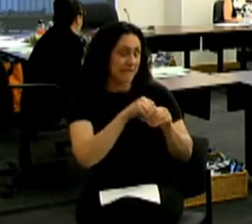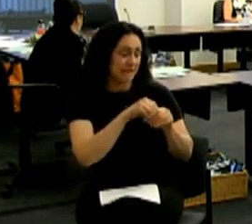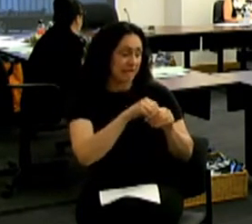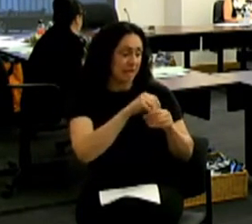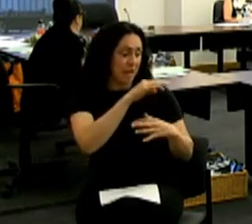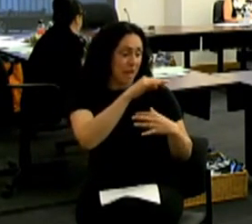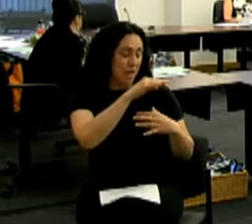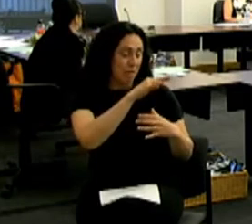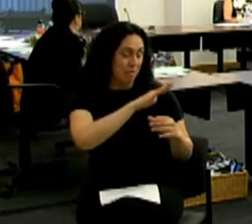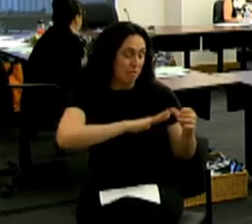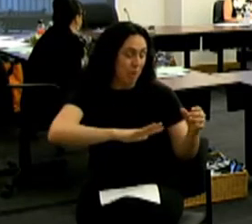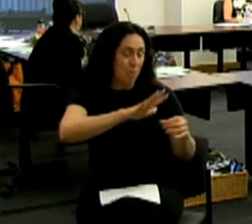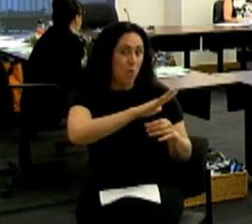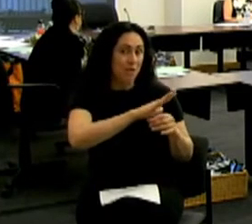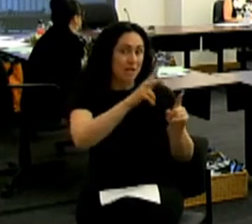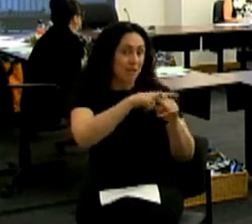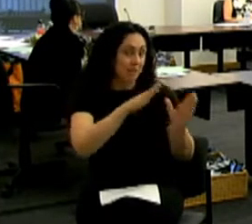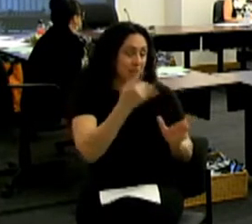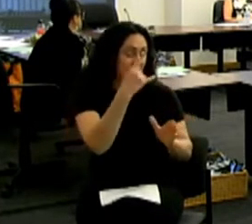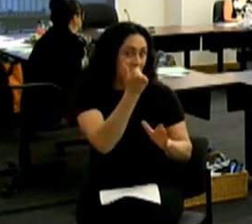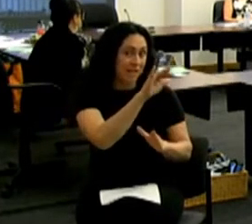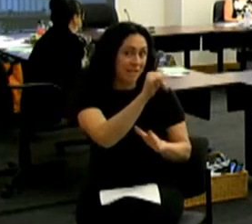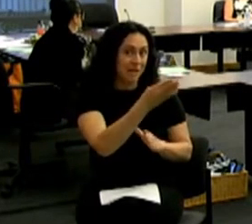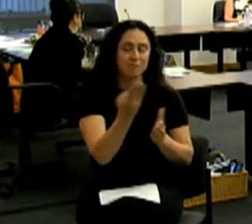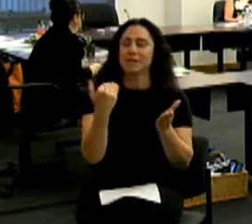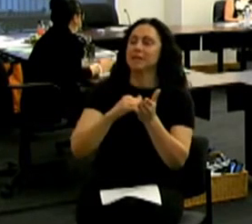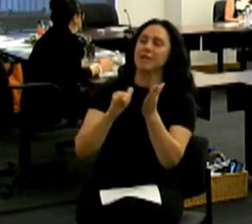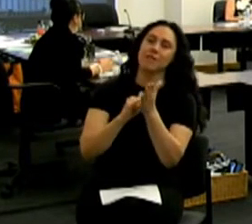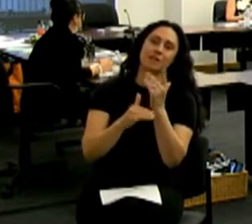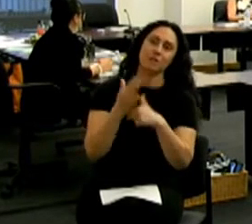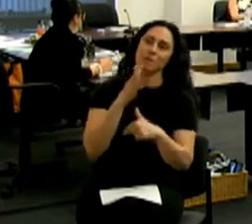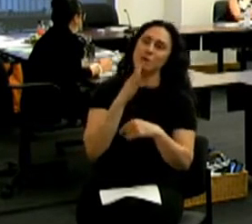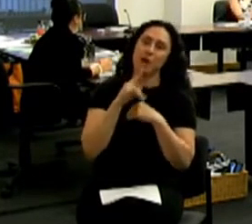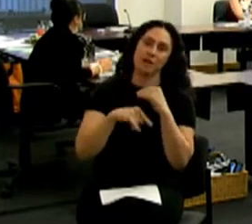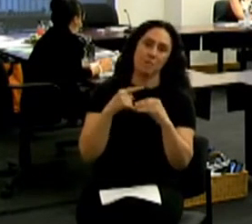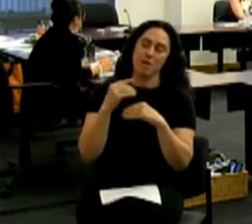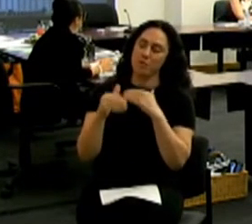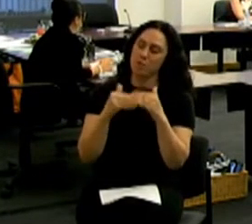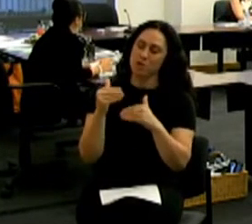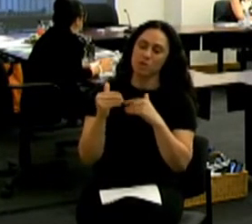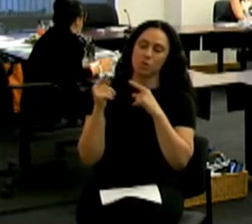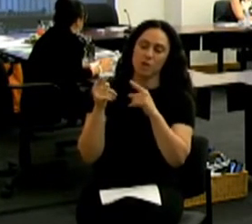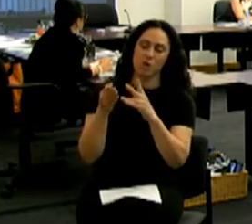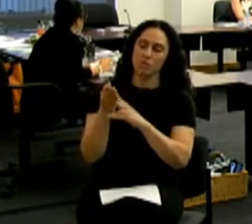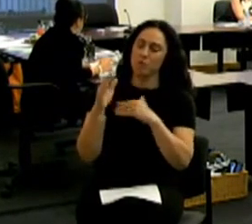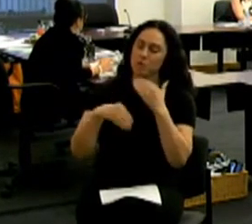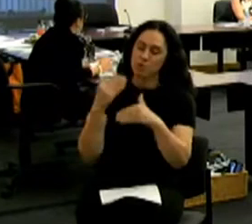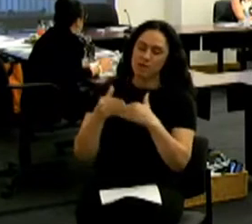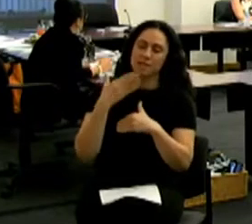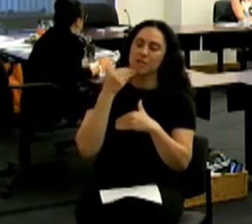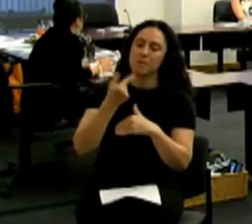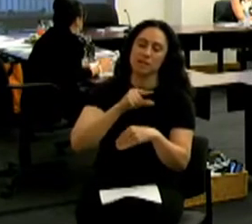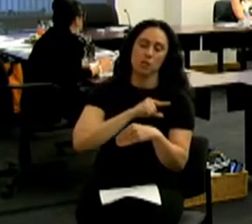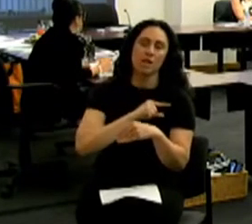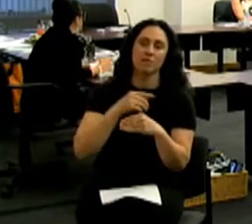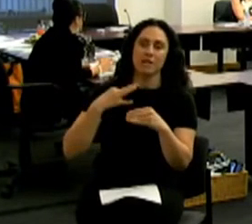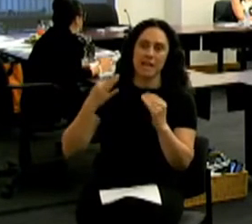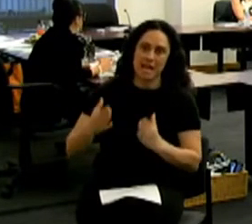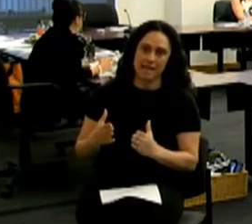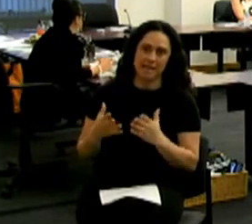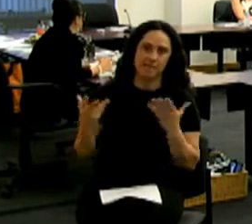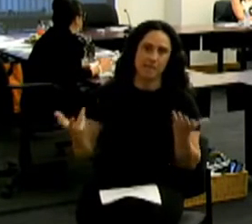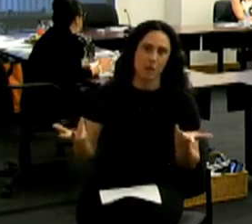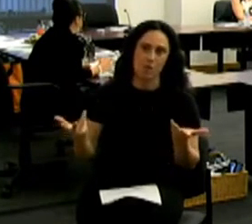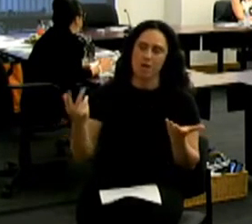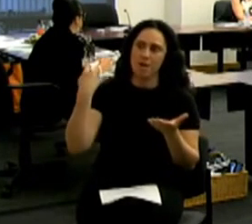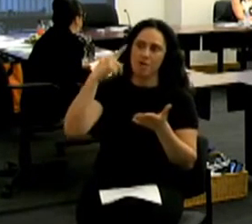of applicants for any of these jobs. Again, that's what we talk about all the time, the process. We go through the process and we hired the best qualified candidate. Right.